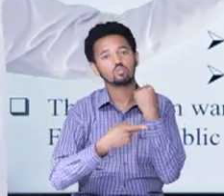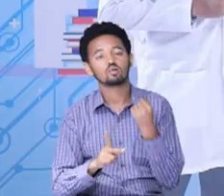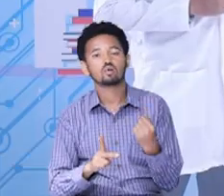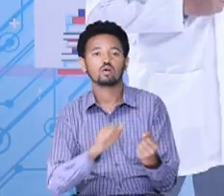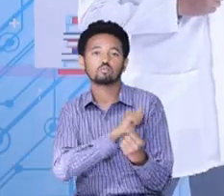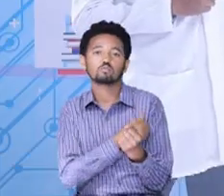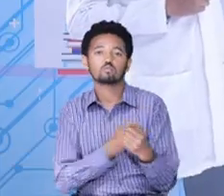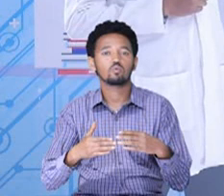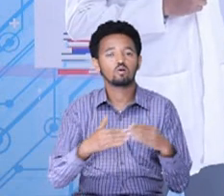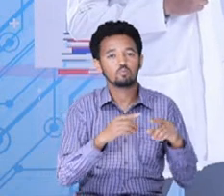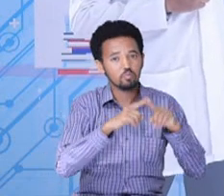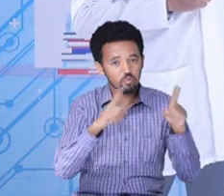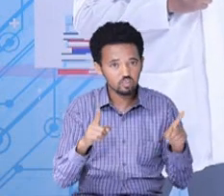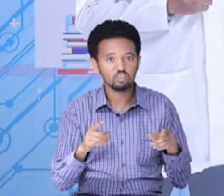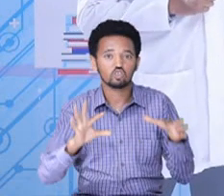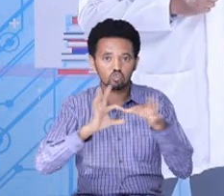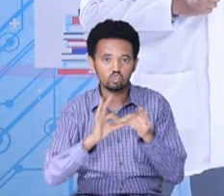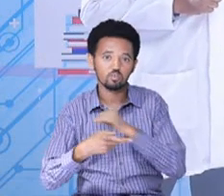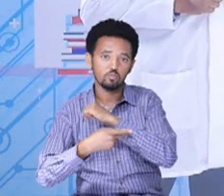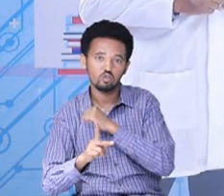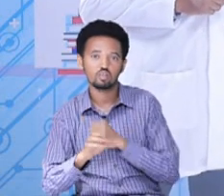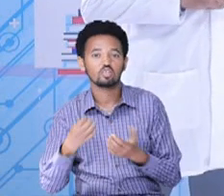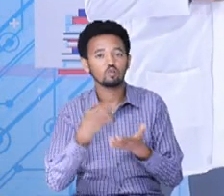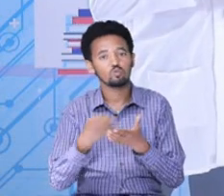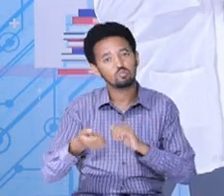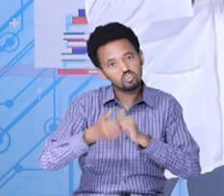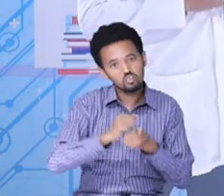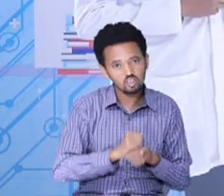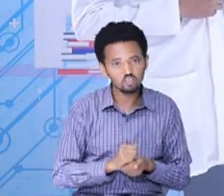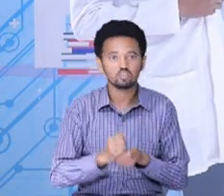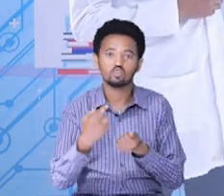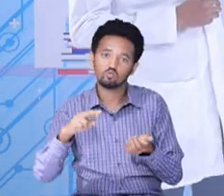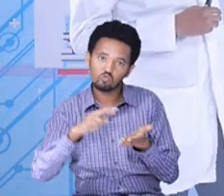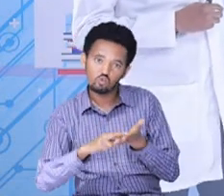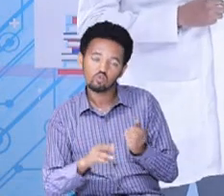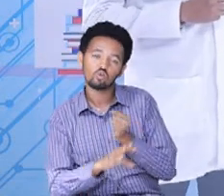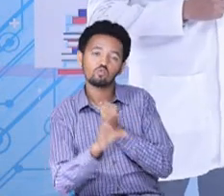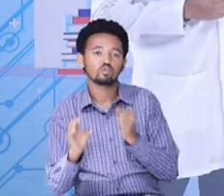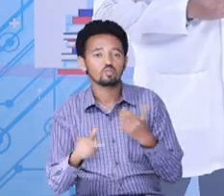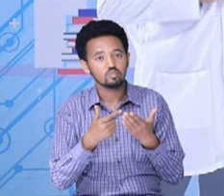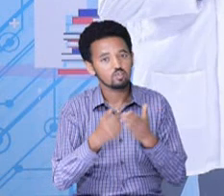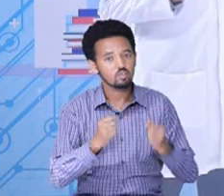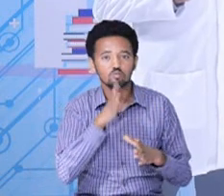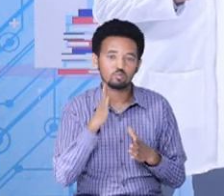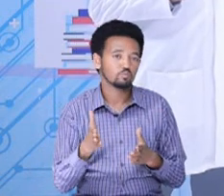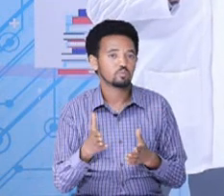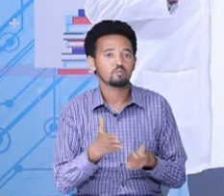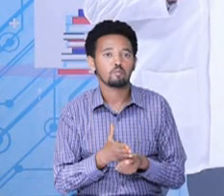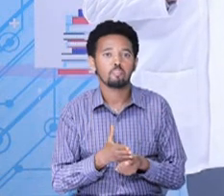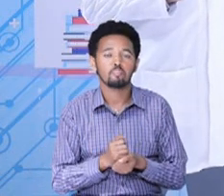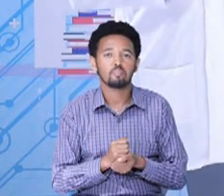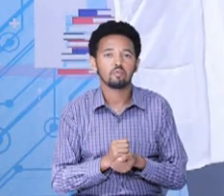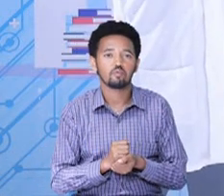power, but for social, political, and economic change through revolution. Independence cannot be an in itself.